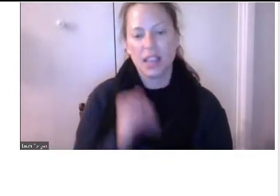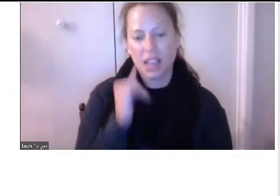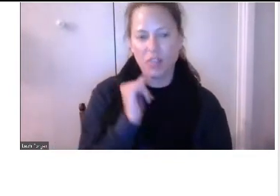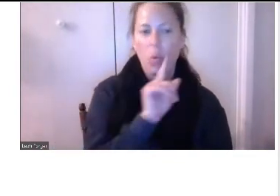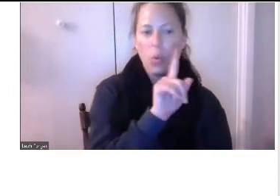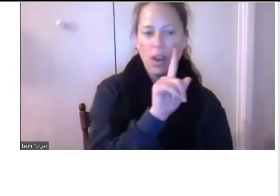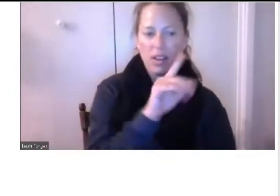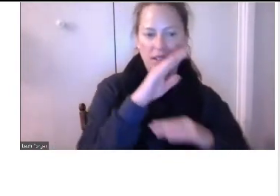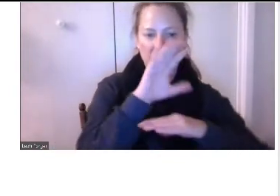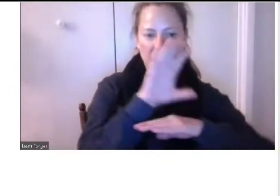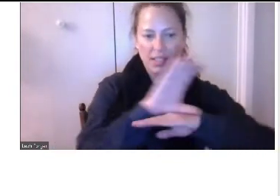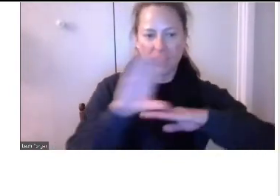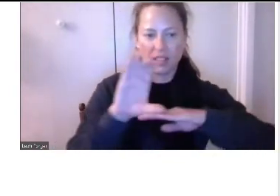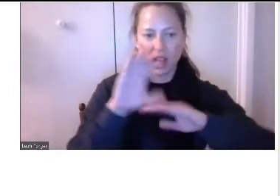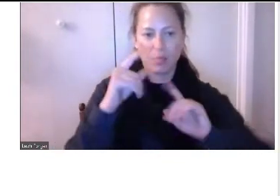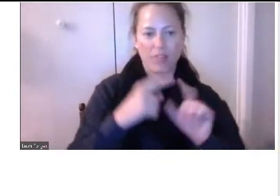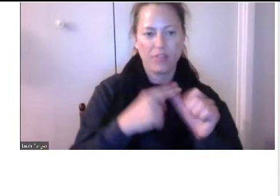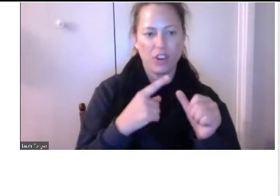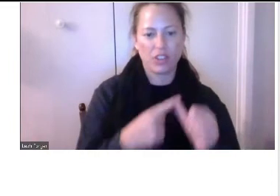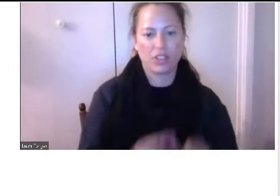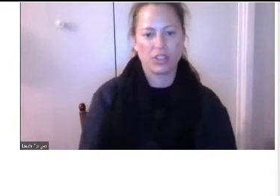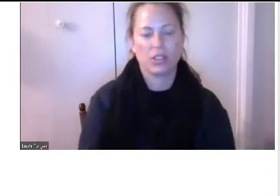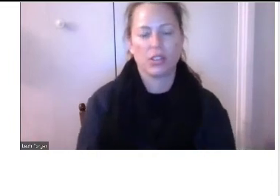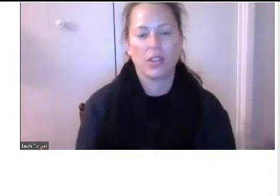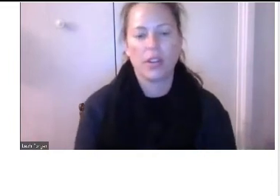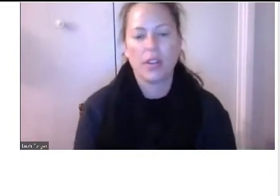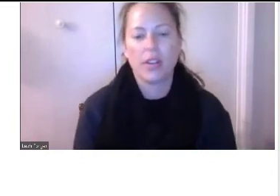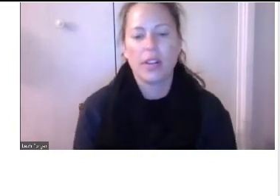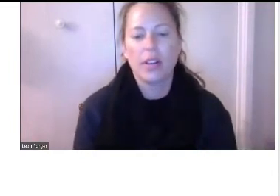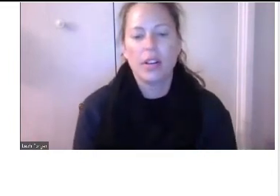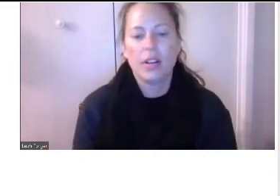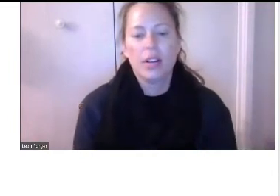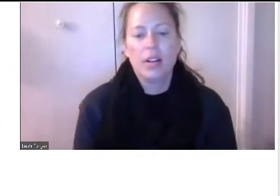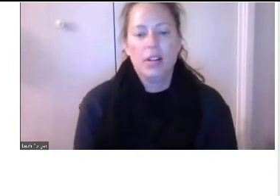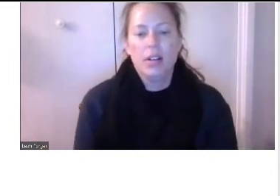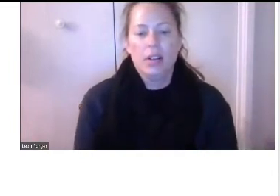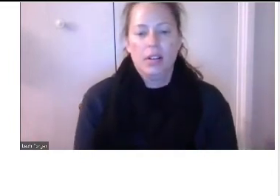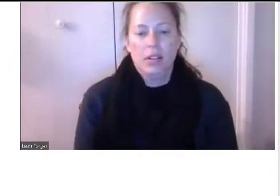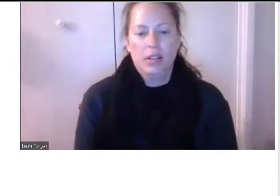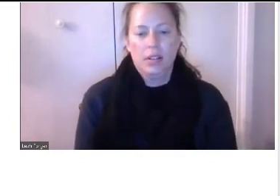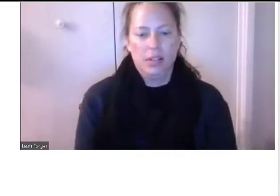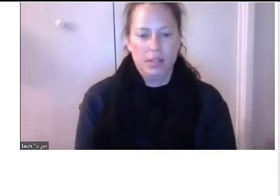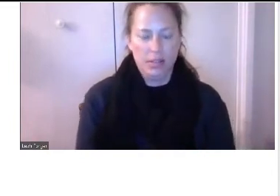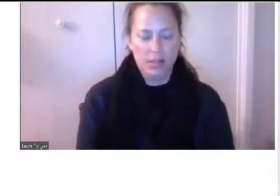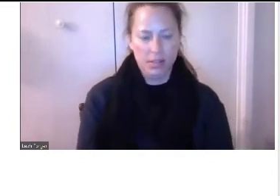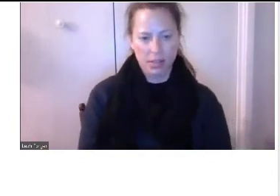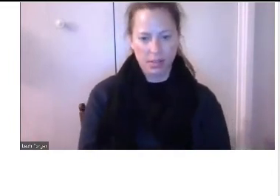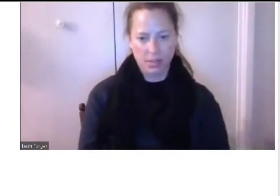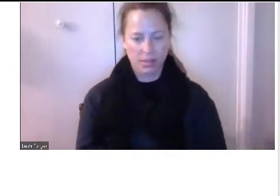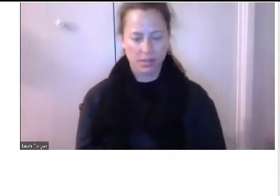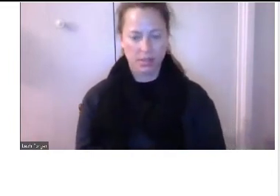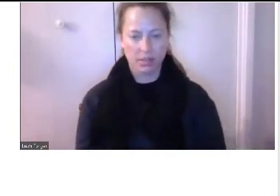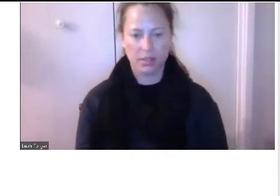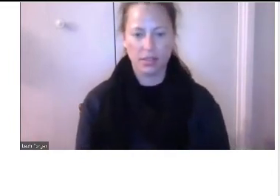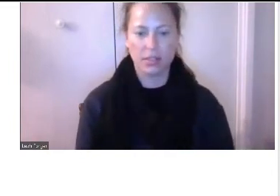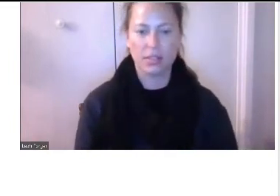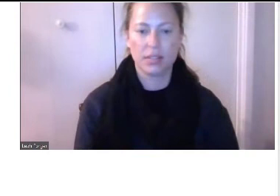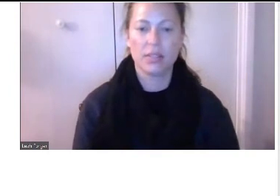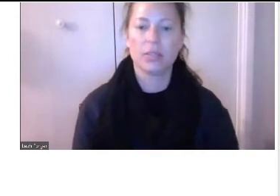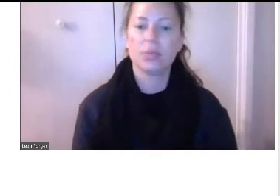top. Right here, I did the 2 first on top, so make sure it comes first in the denominator. Then I did the 1